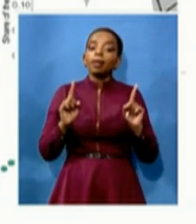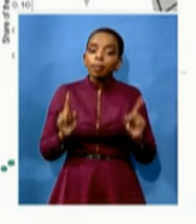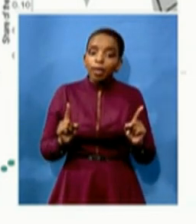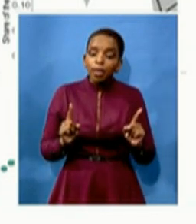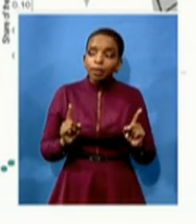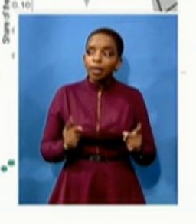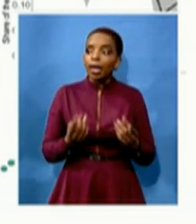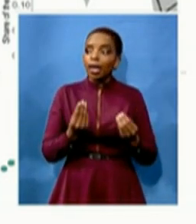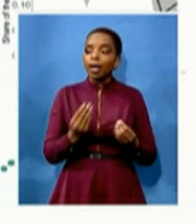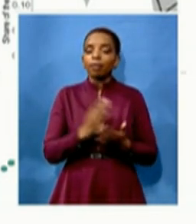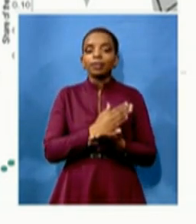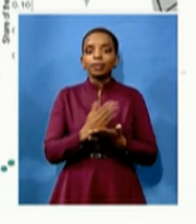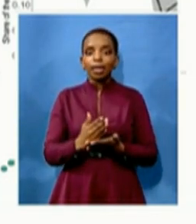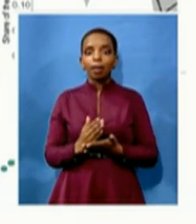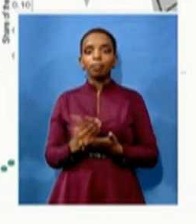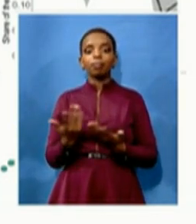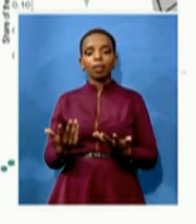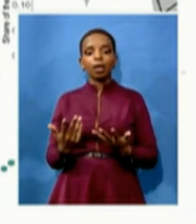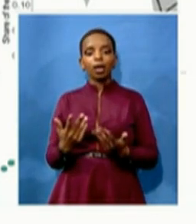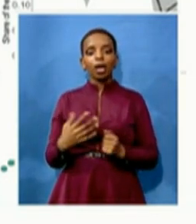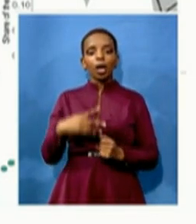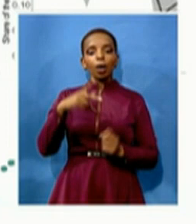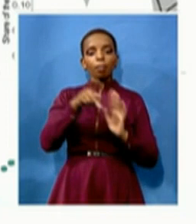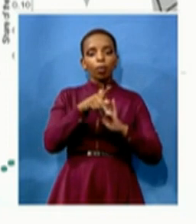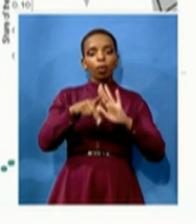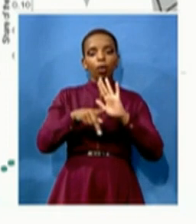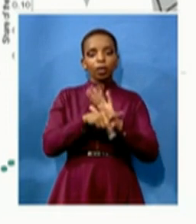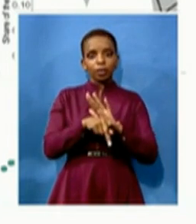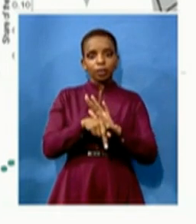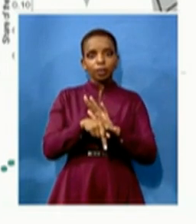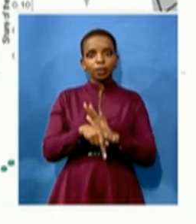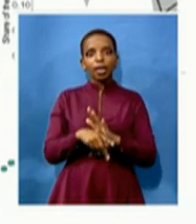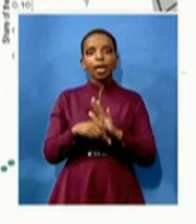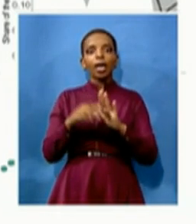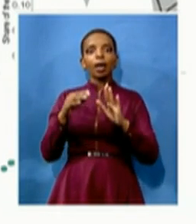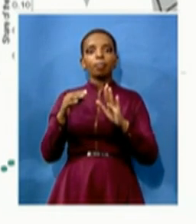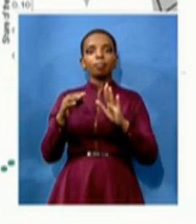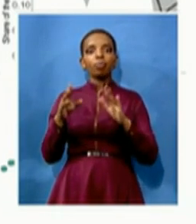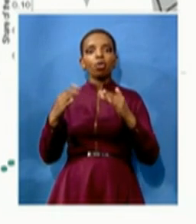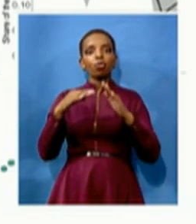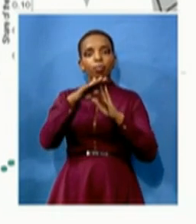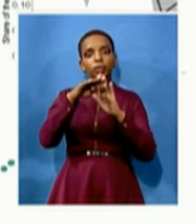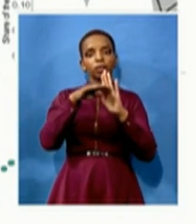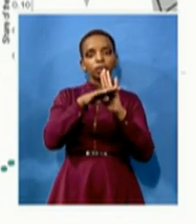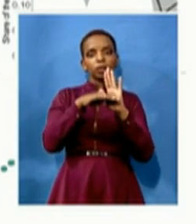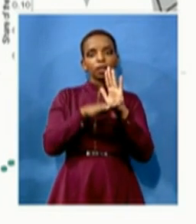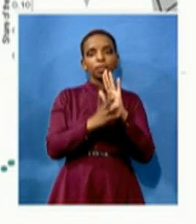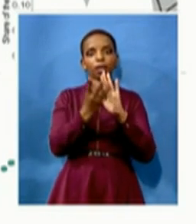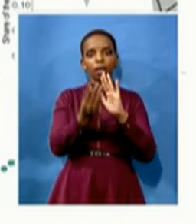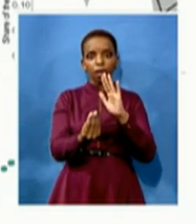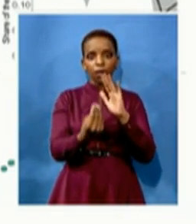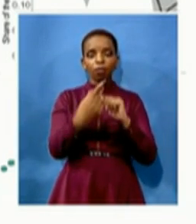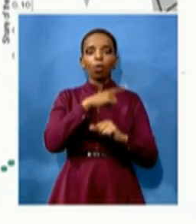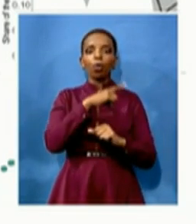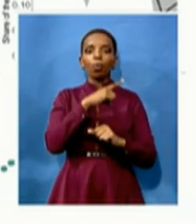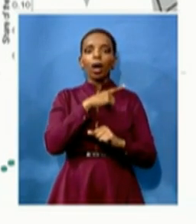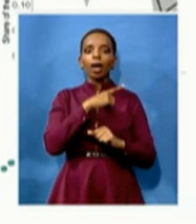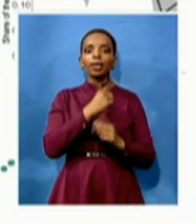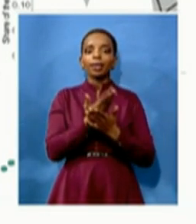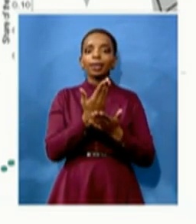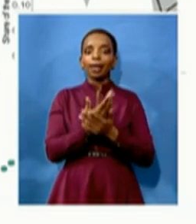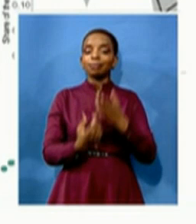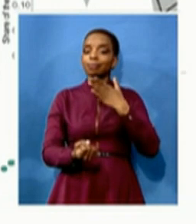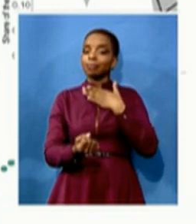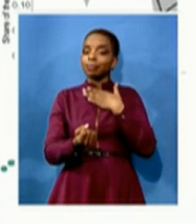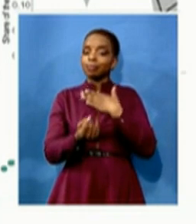in the policy parameter can have a significant and large impact on the share of the infected population. And